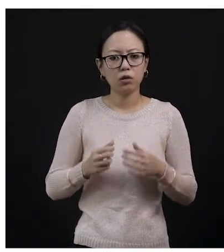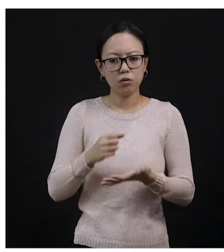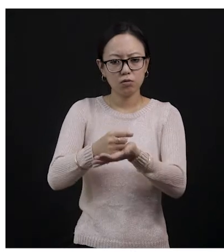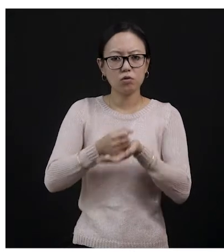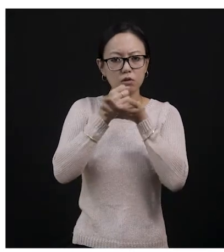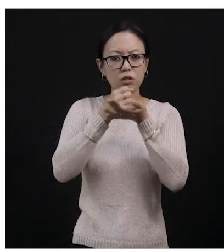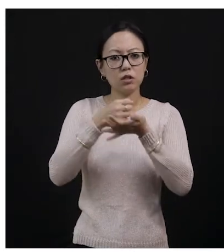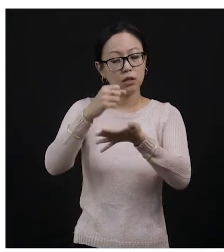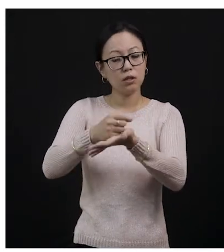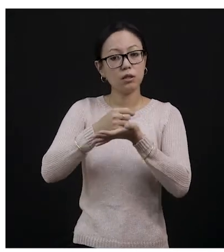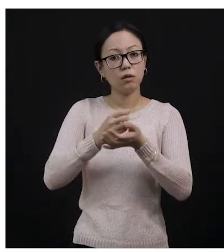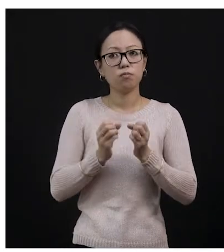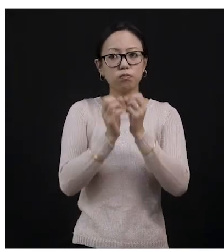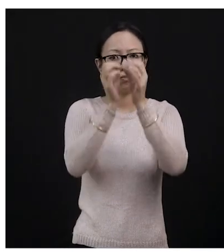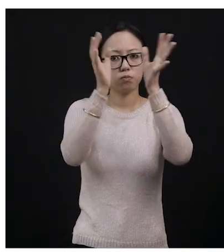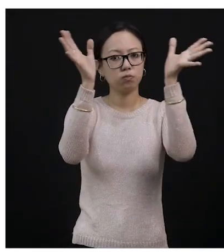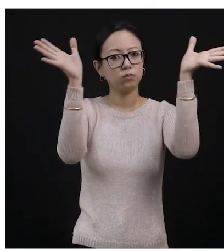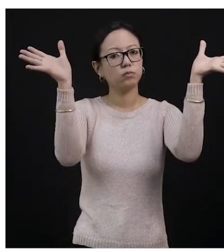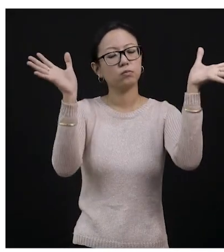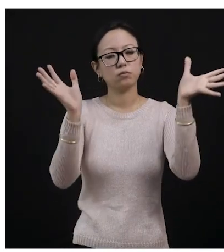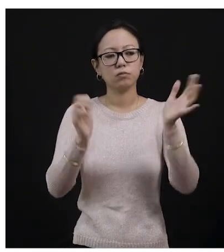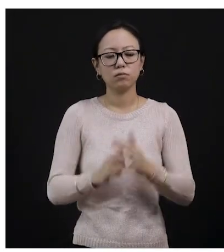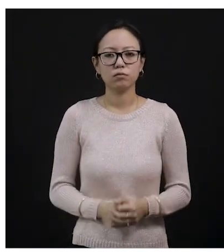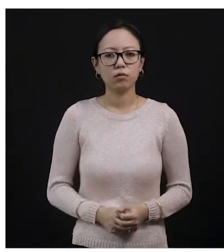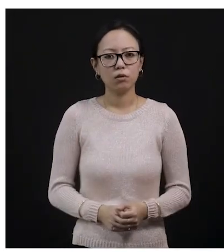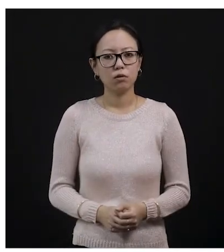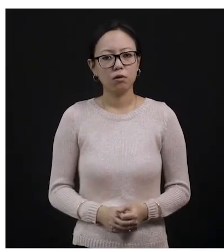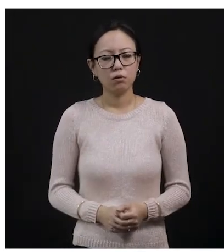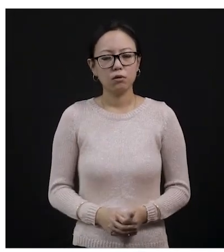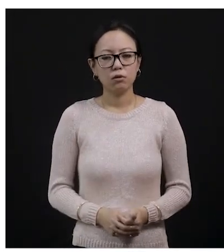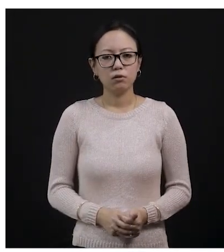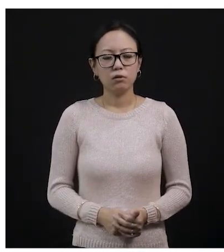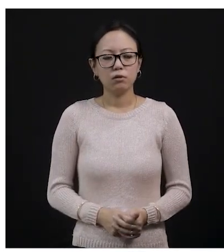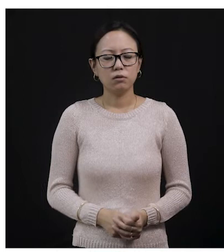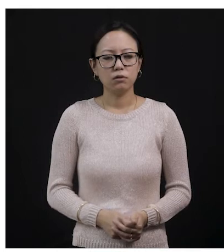supplies upward to the stems and leaves and flowers and all this.